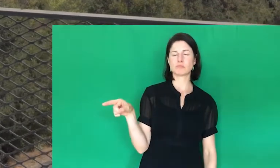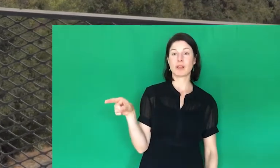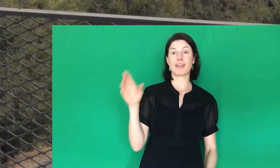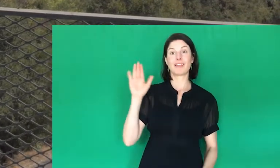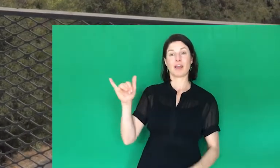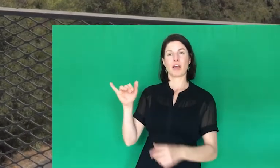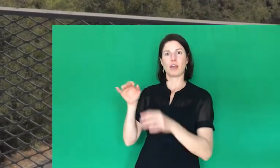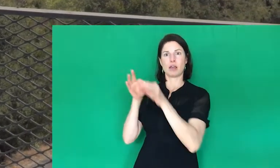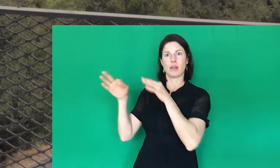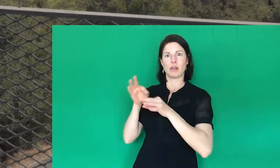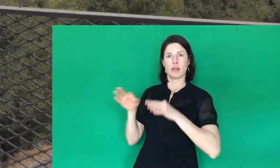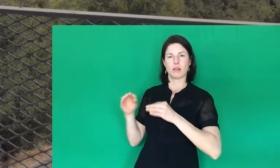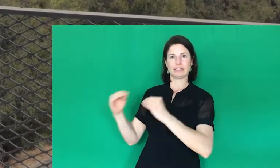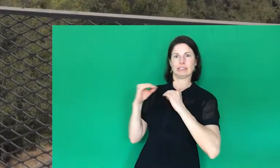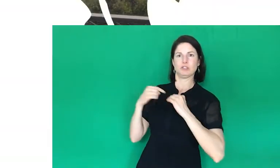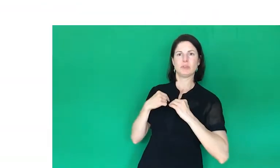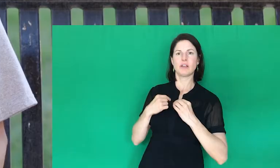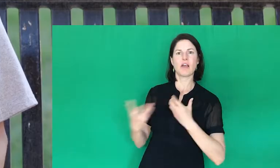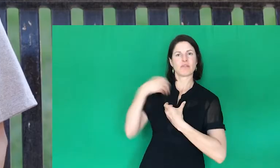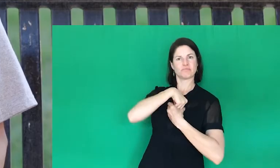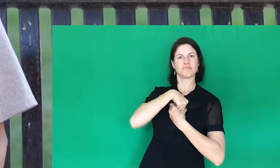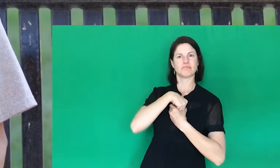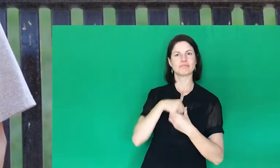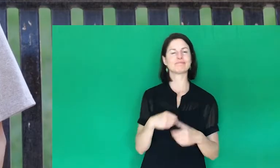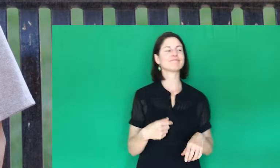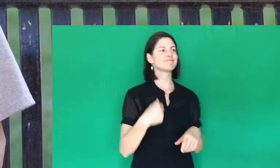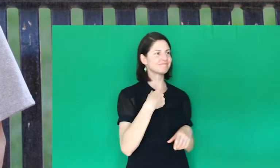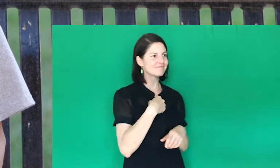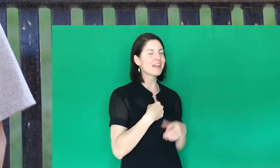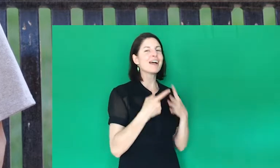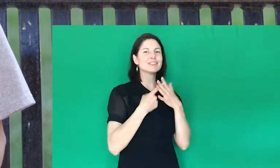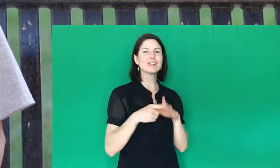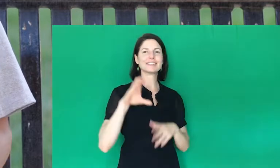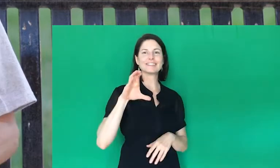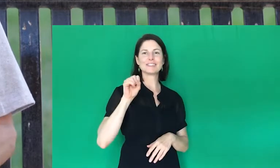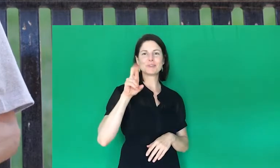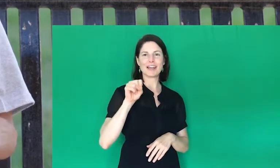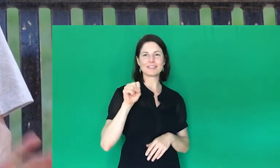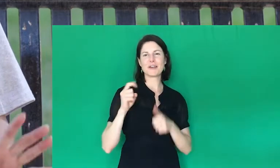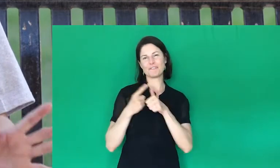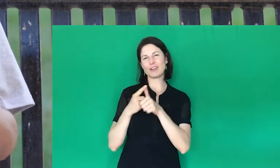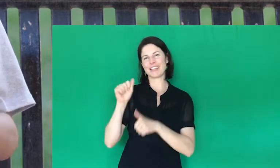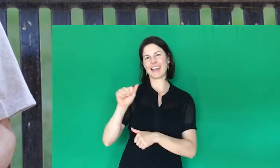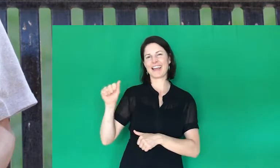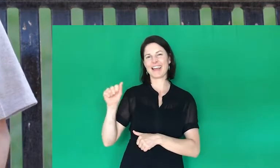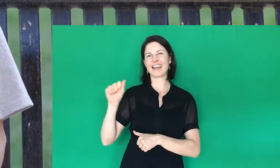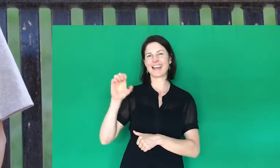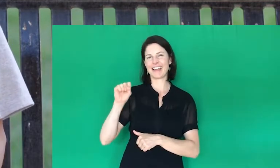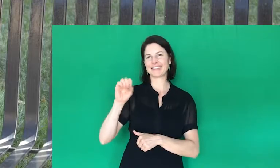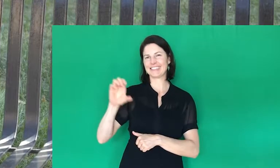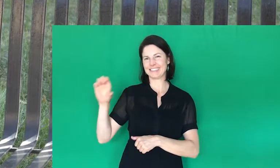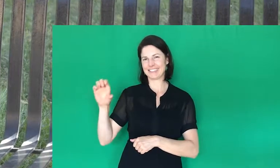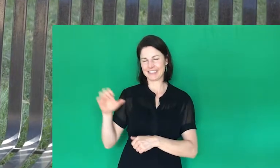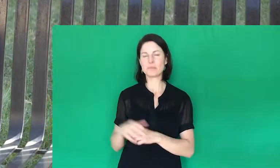think she really instilled those characteristics in me. I started at Sac State after I got my AA from Sac City. I started